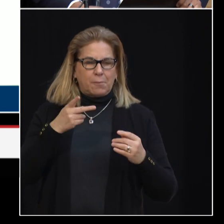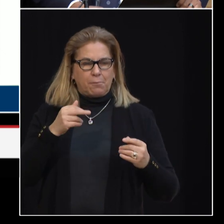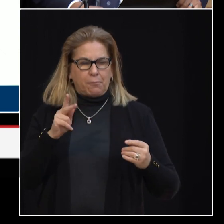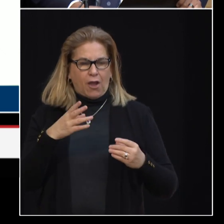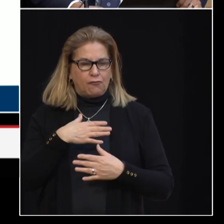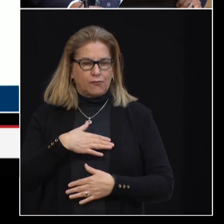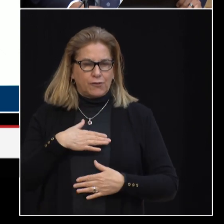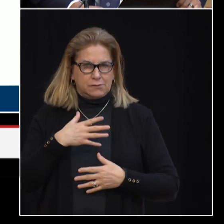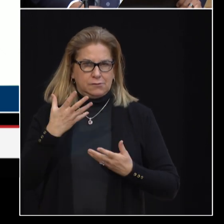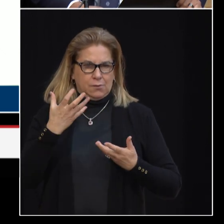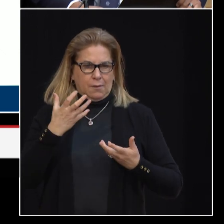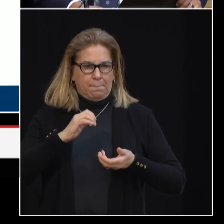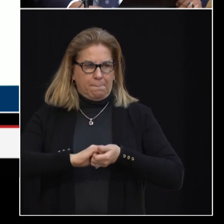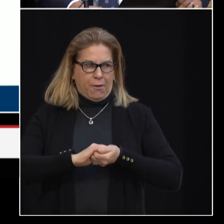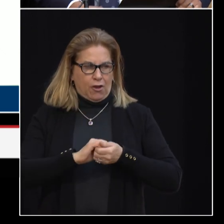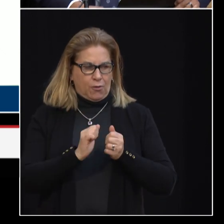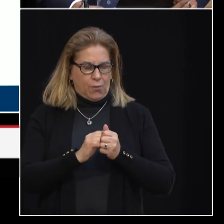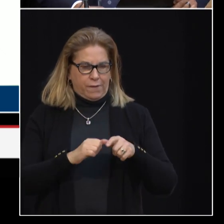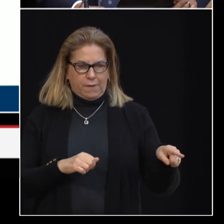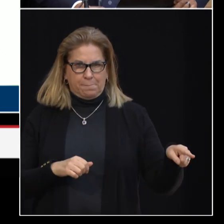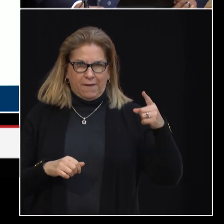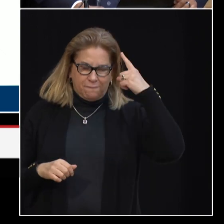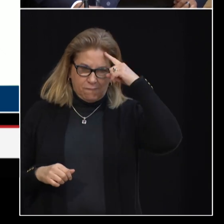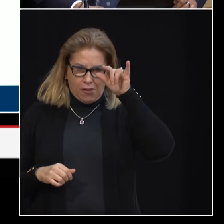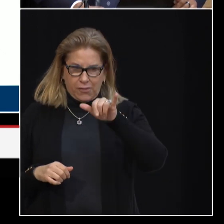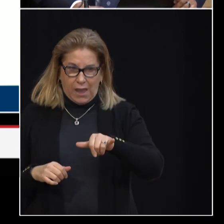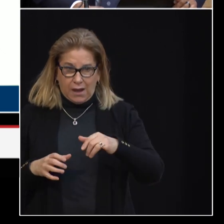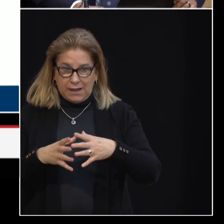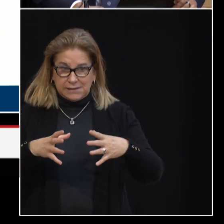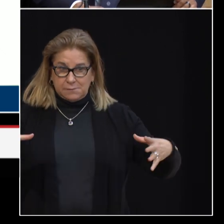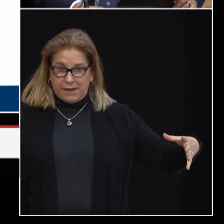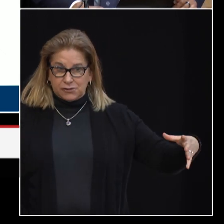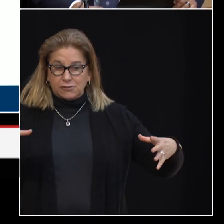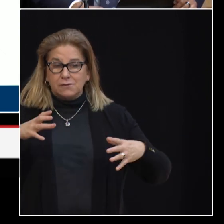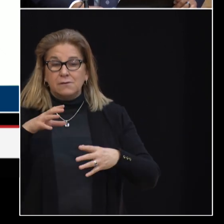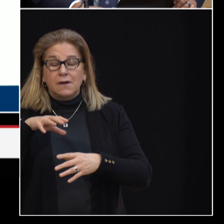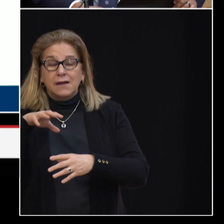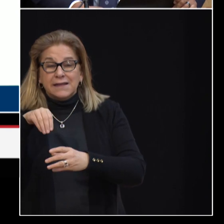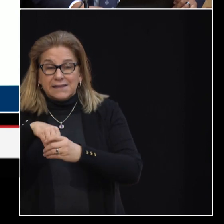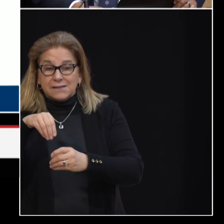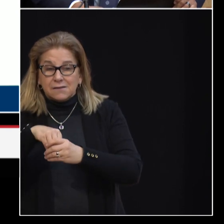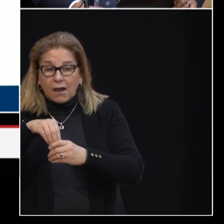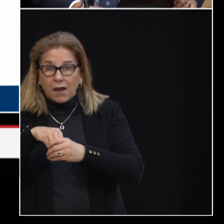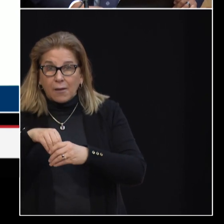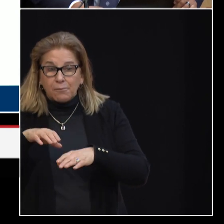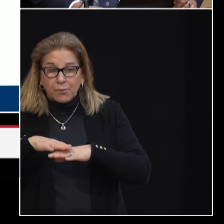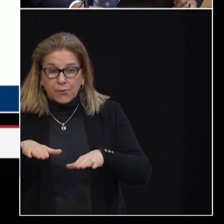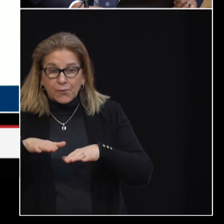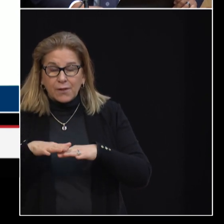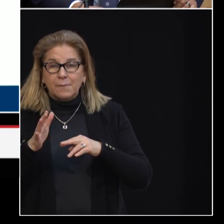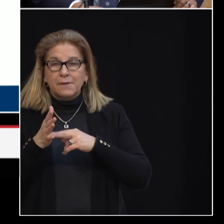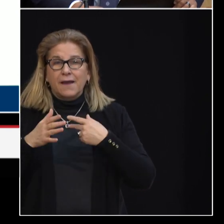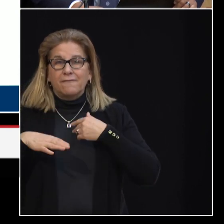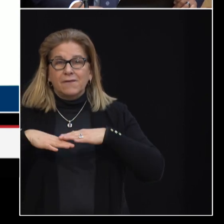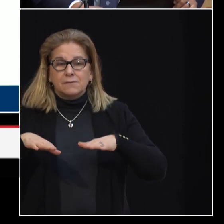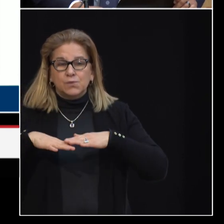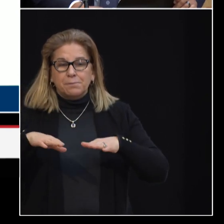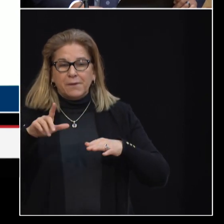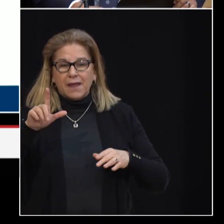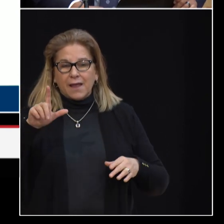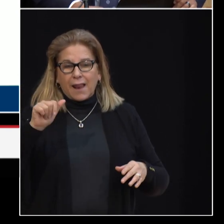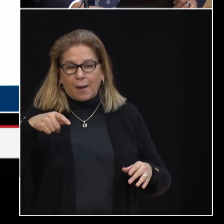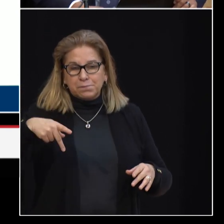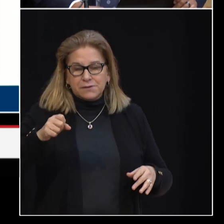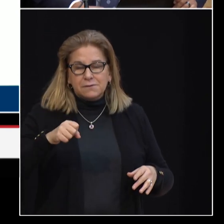this state-of-the-art indoor pool, which will have multiple swim lanes, a splash feature, locker room, lifeguards offices, and support